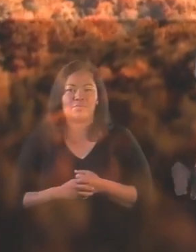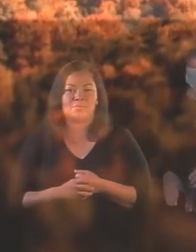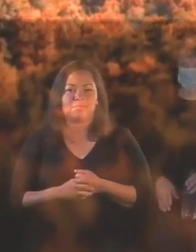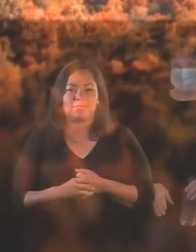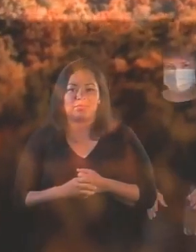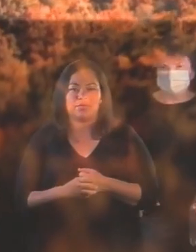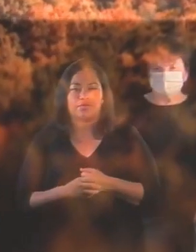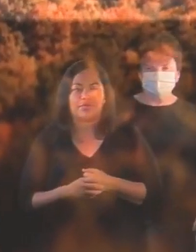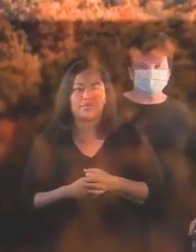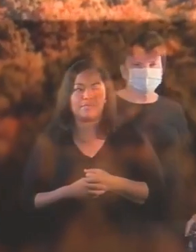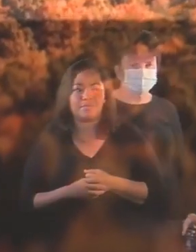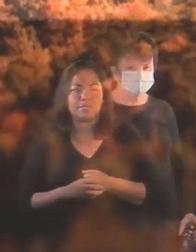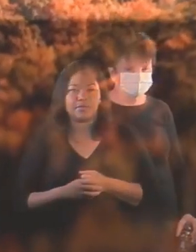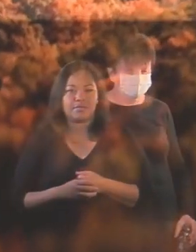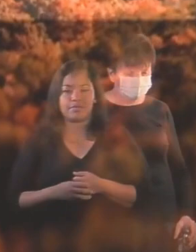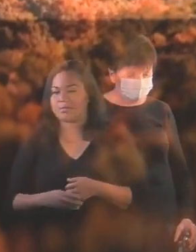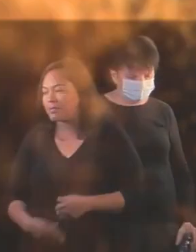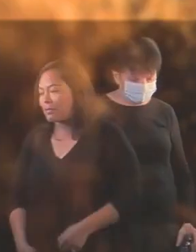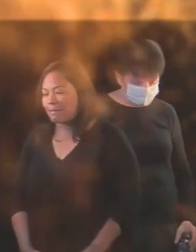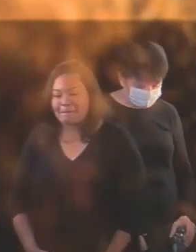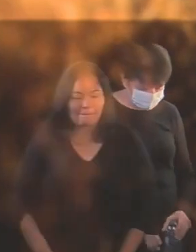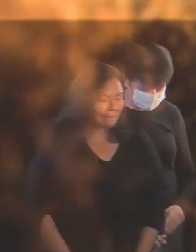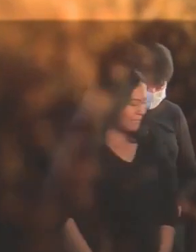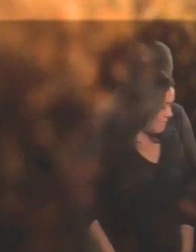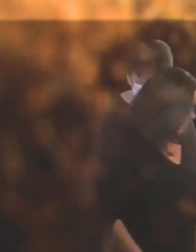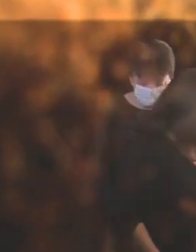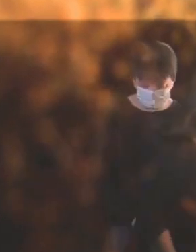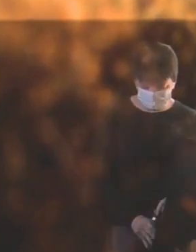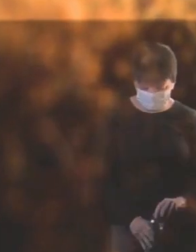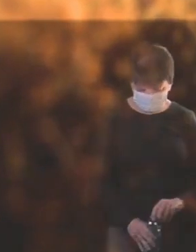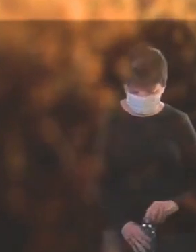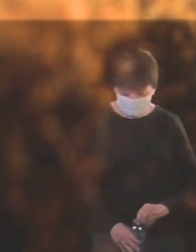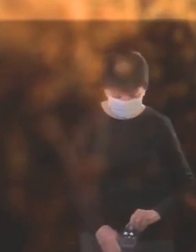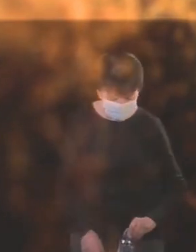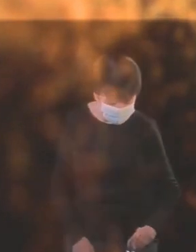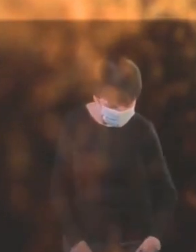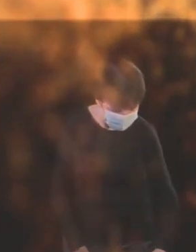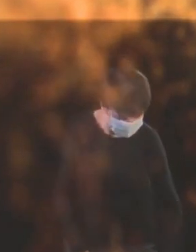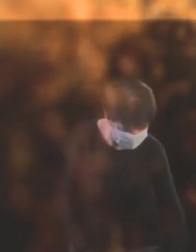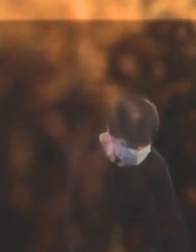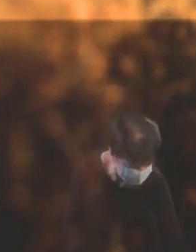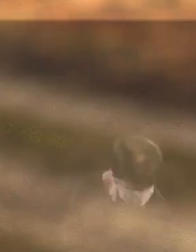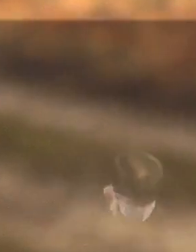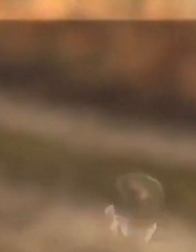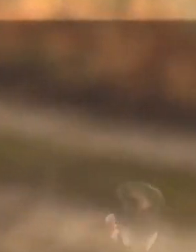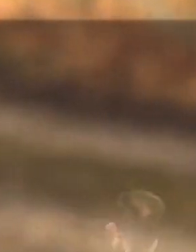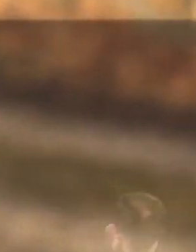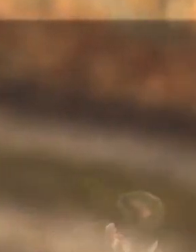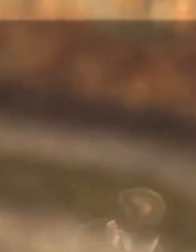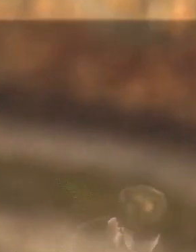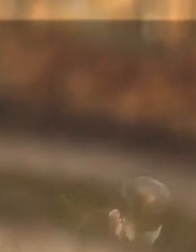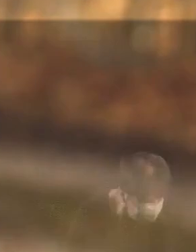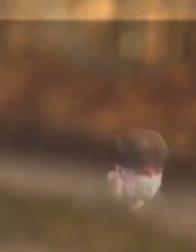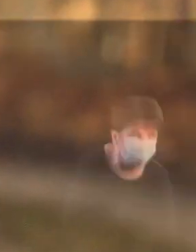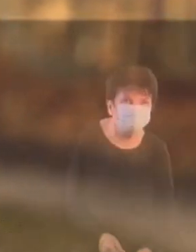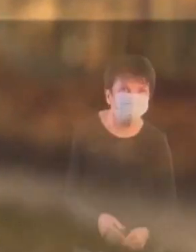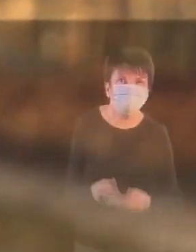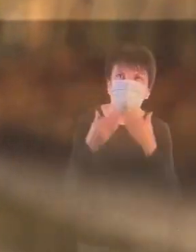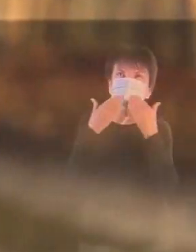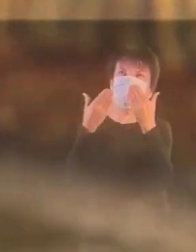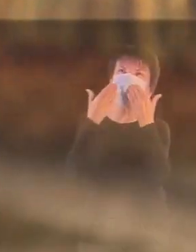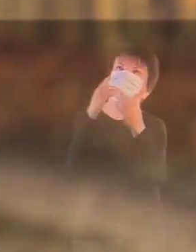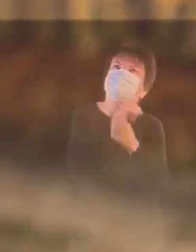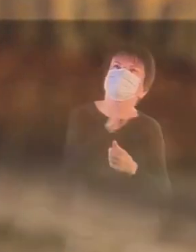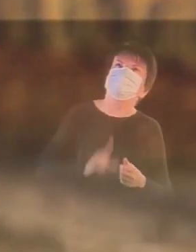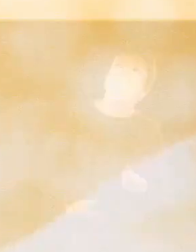Give thanks to the Lord because he is good. His love endures forever. Give thanks to the Lord. His love